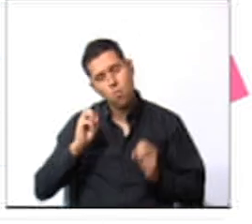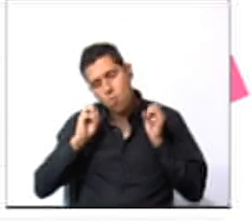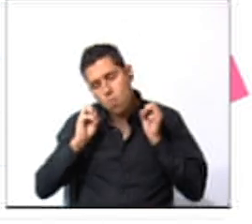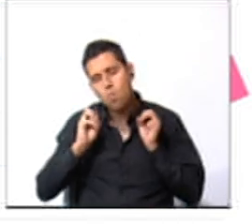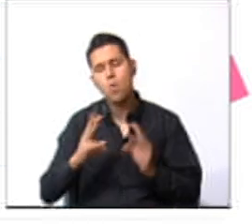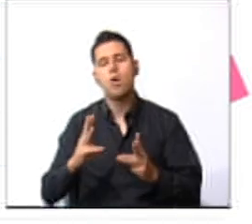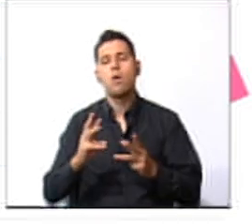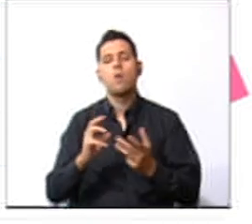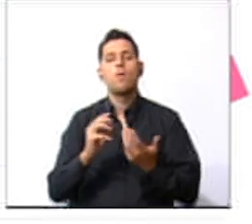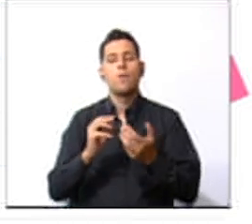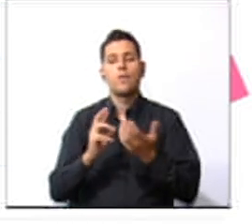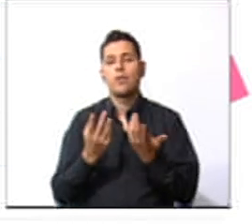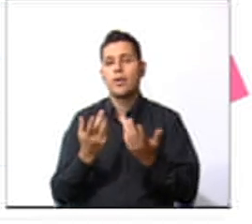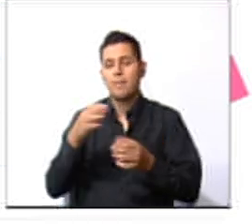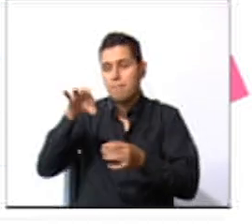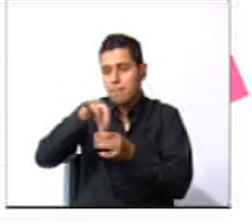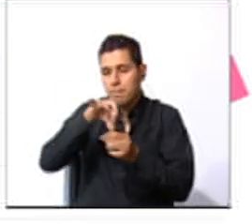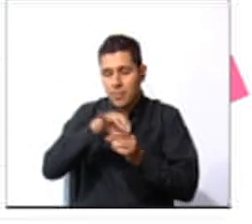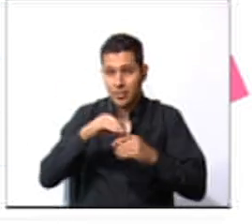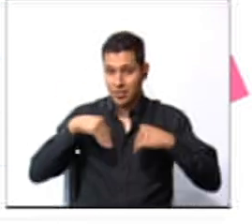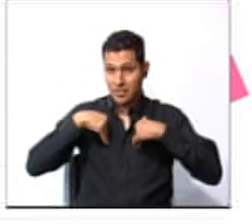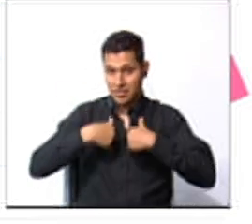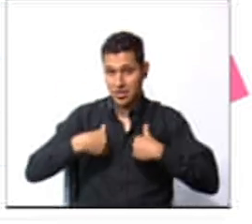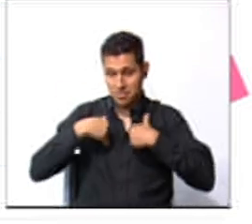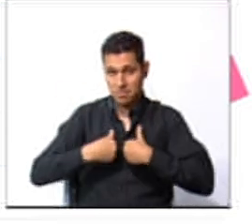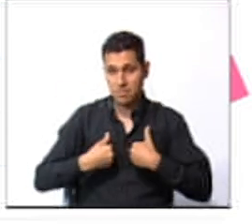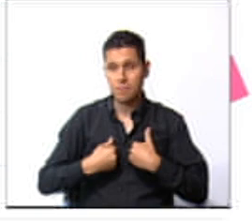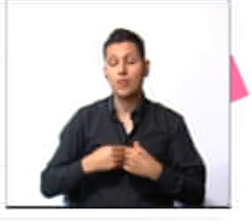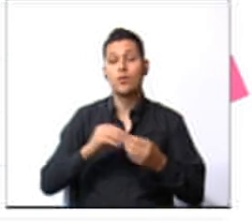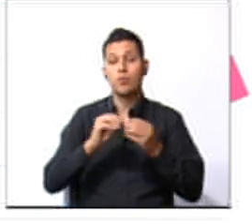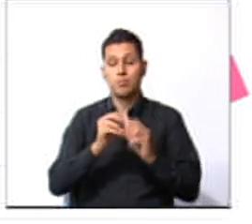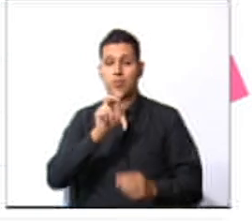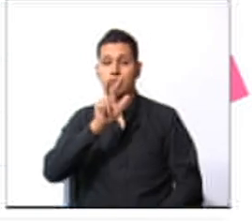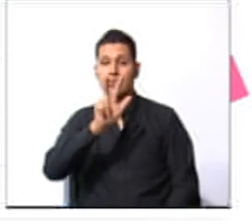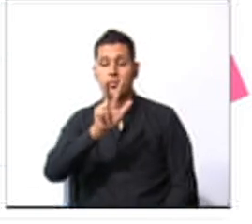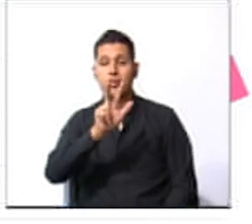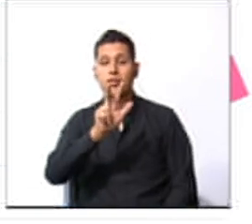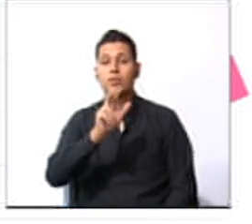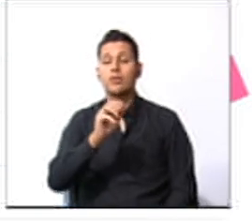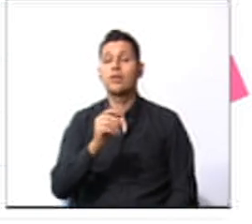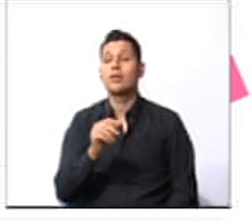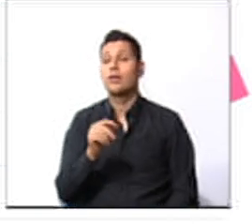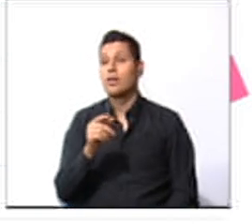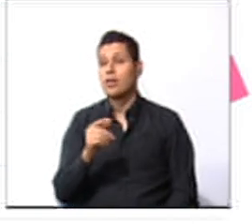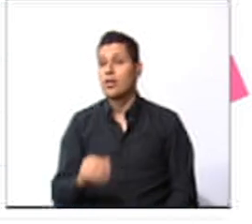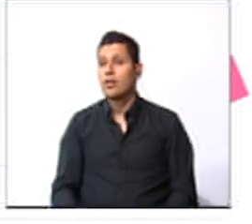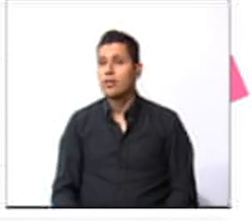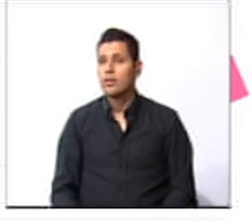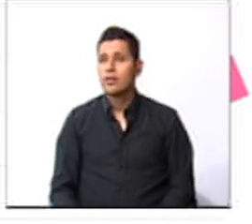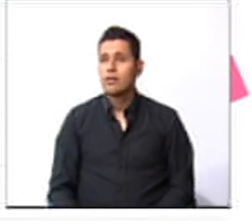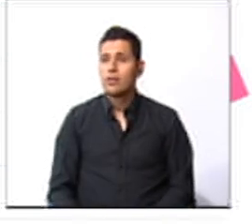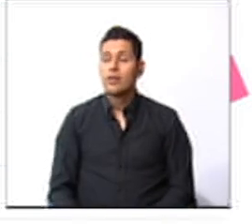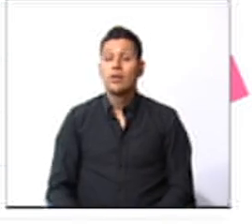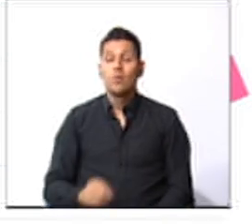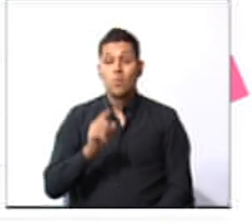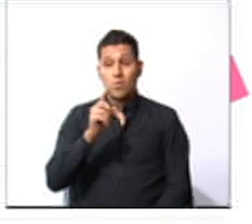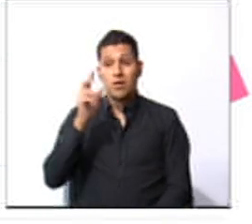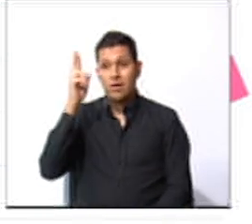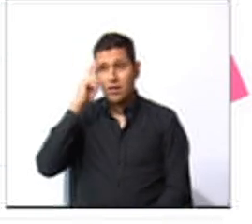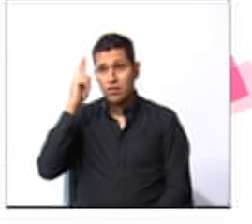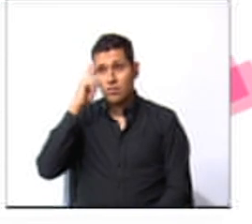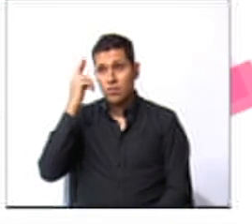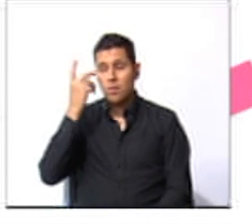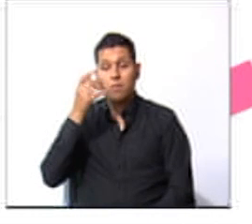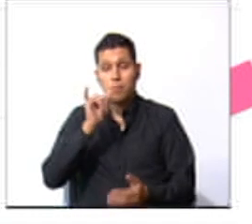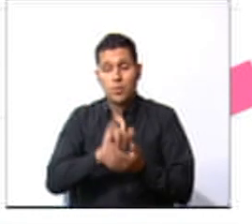Number three, there is one reason why tourists come to Costa Rica. Let's have the reading again.